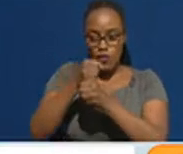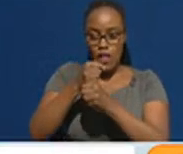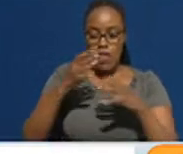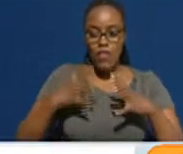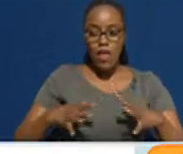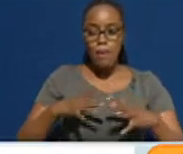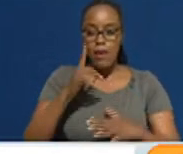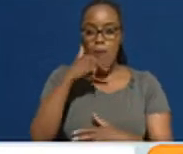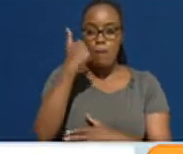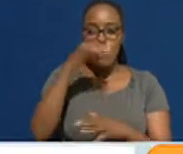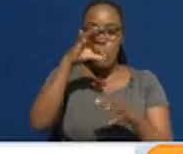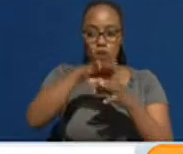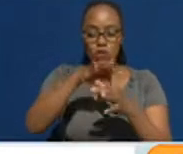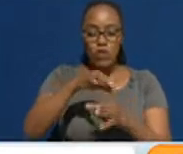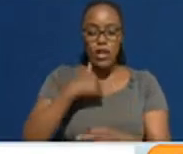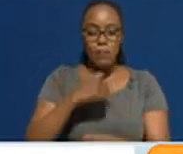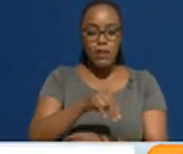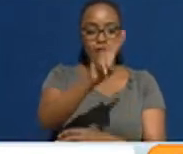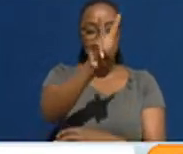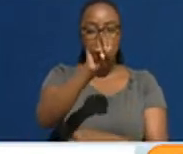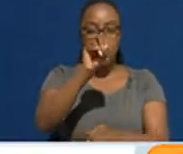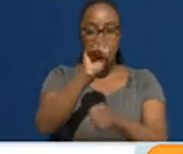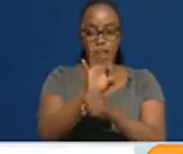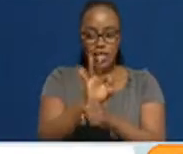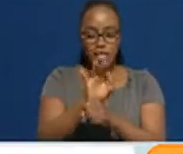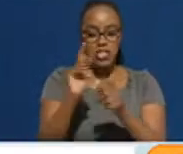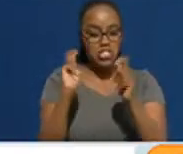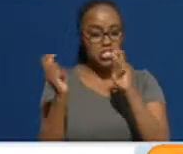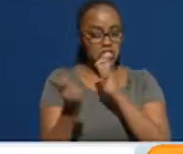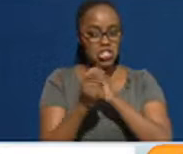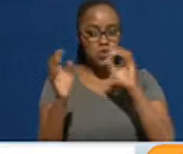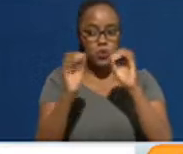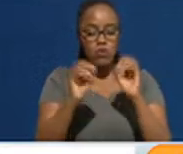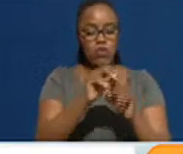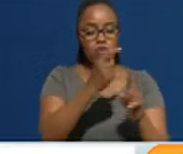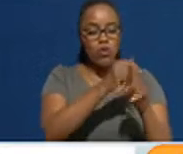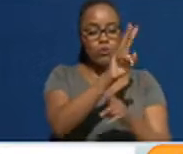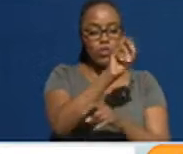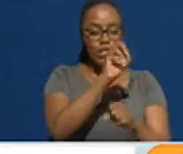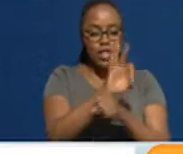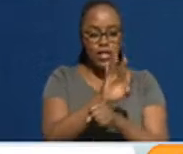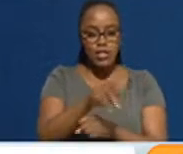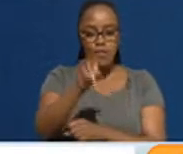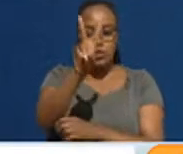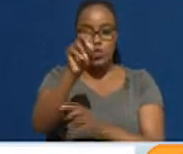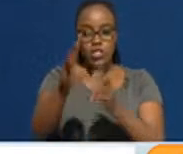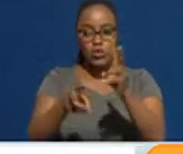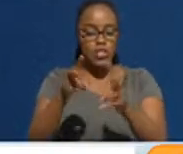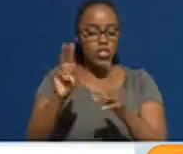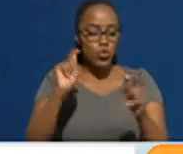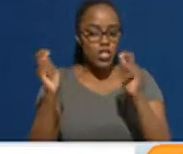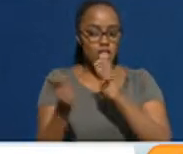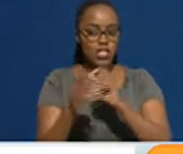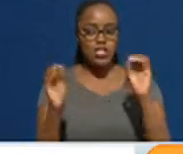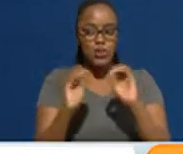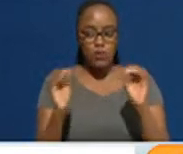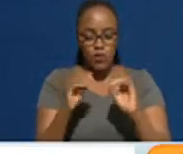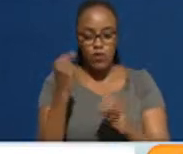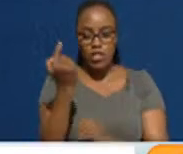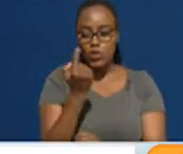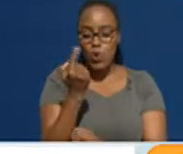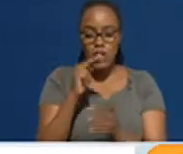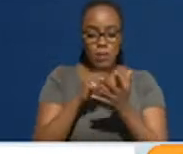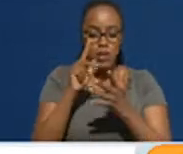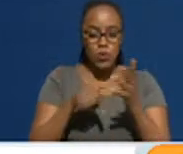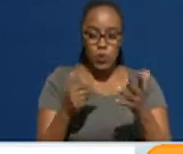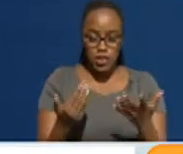who elected me in 2013 has not changed from 2013 to 2022, and therefore it only means that